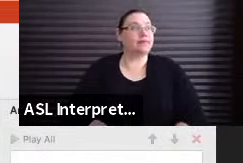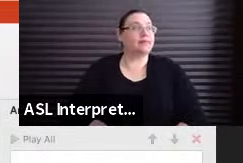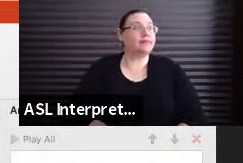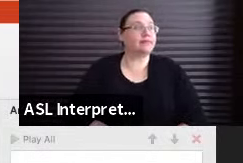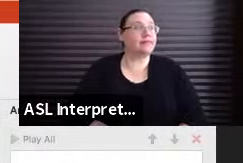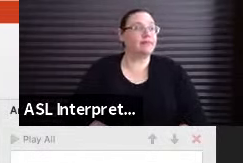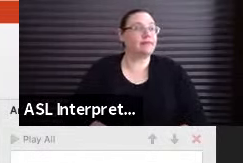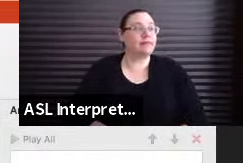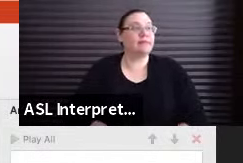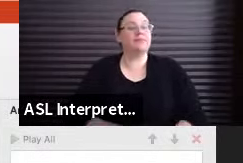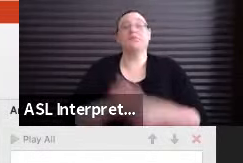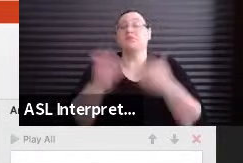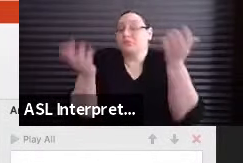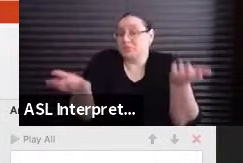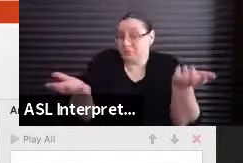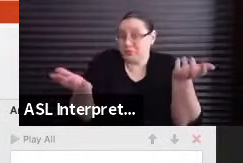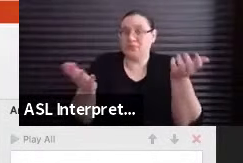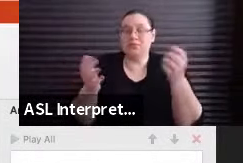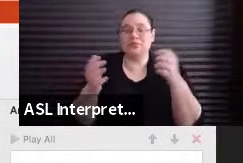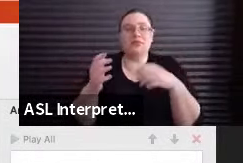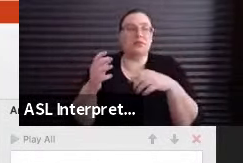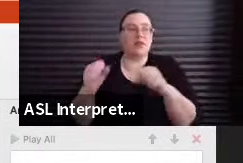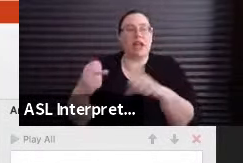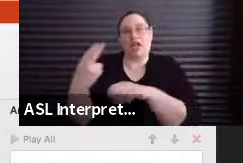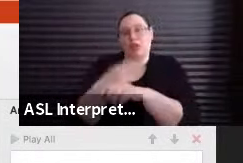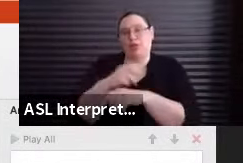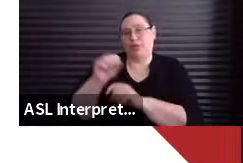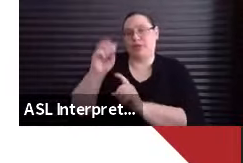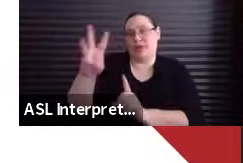Or you can do this via the software.